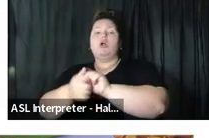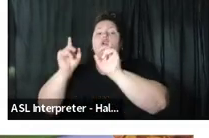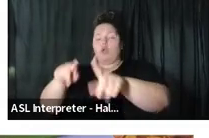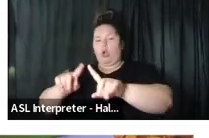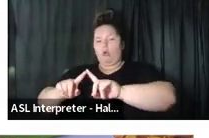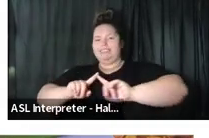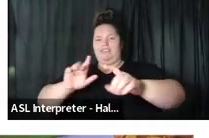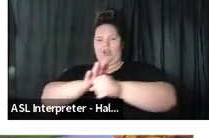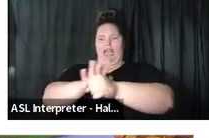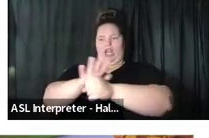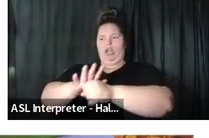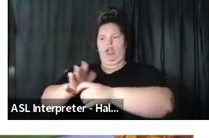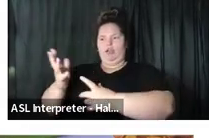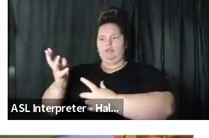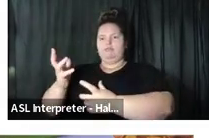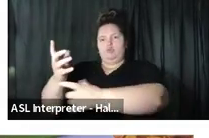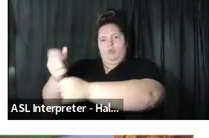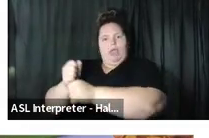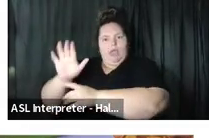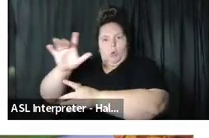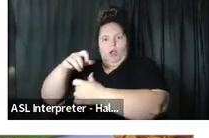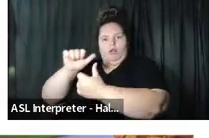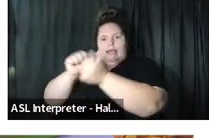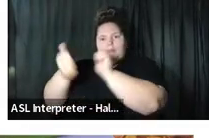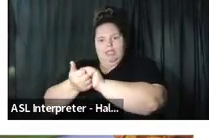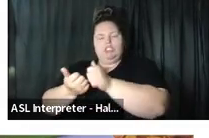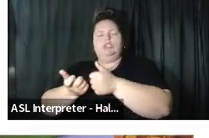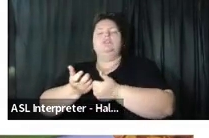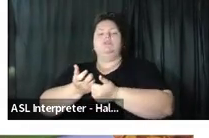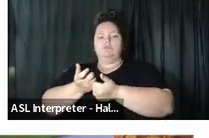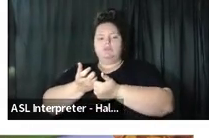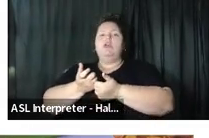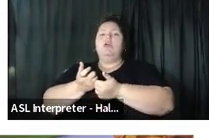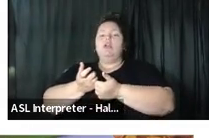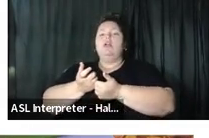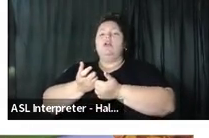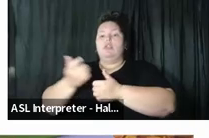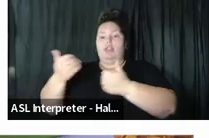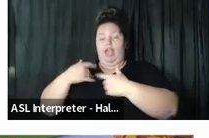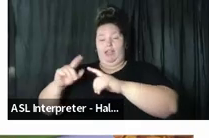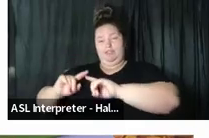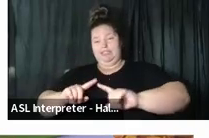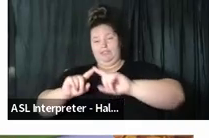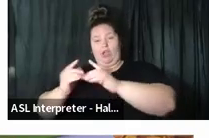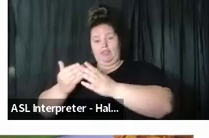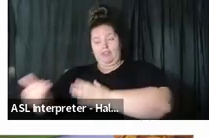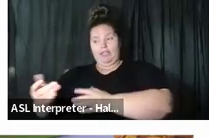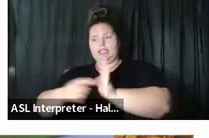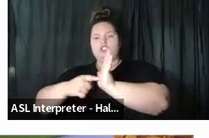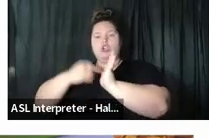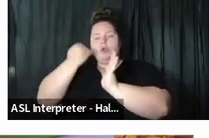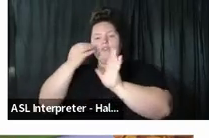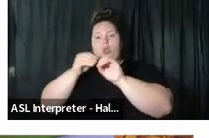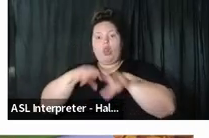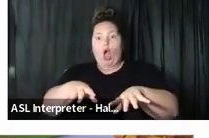those accommodations. And then they also have a lot of different things in the guides that will show you like if you're a lost person or if you get